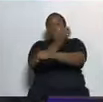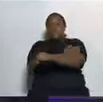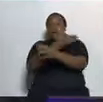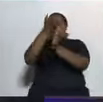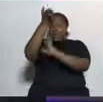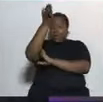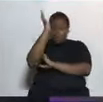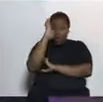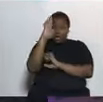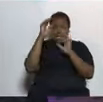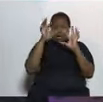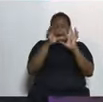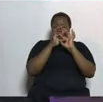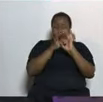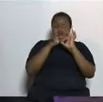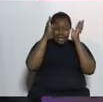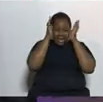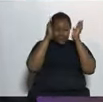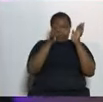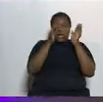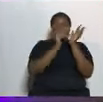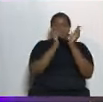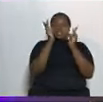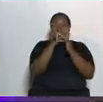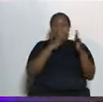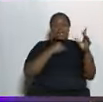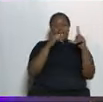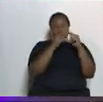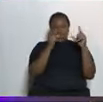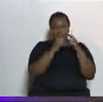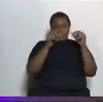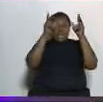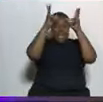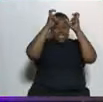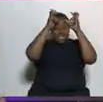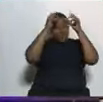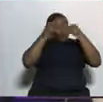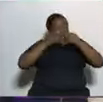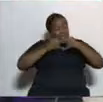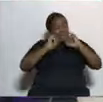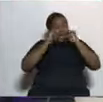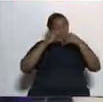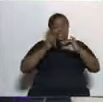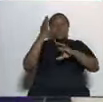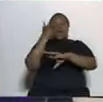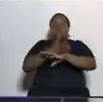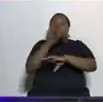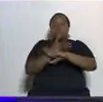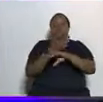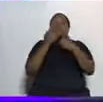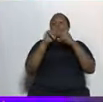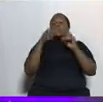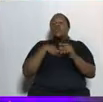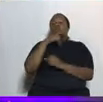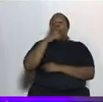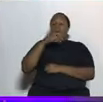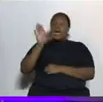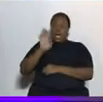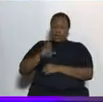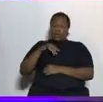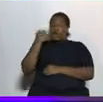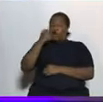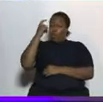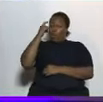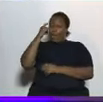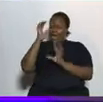God, committed to Jesus, committed to his word. The devil will try to deceive, but there'll be men and women whose mind is